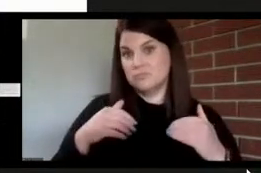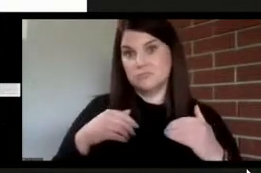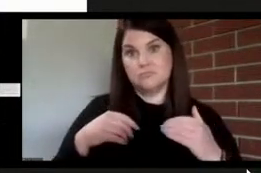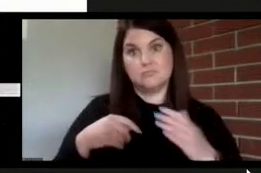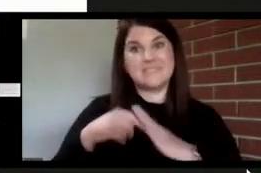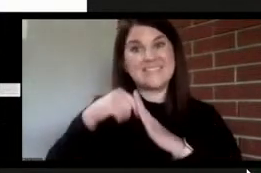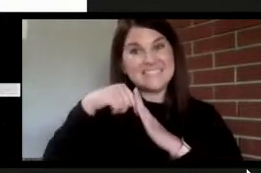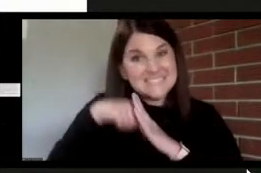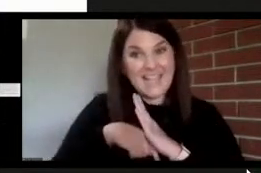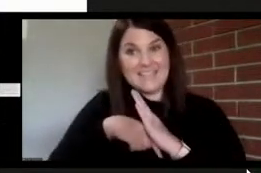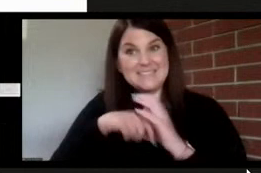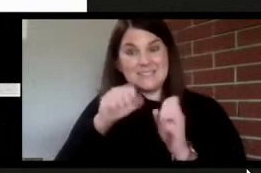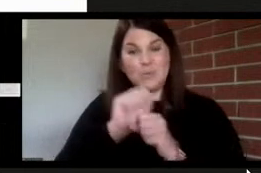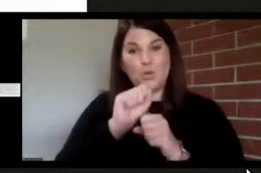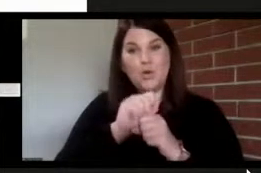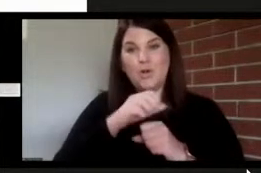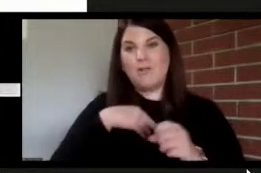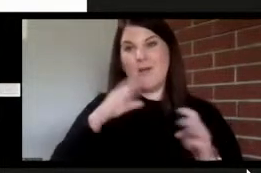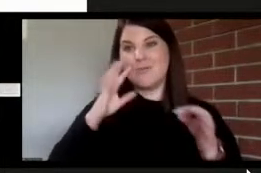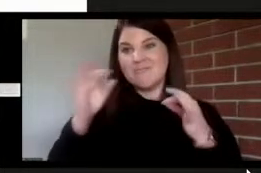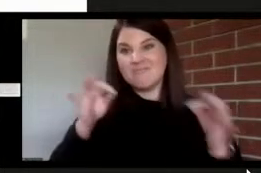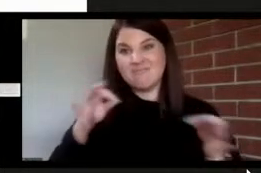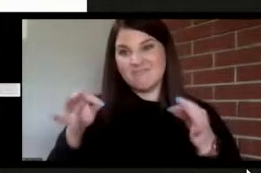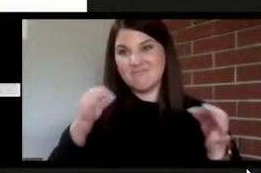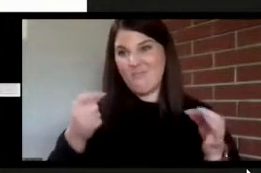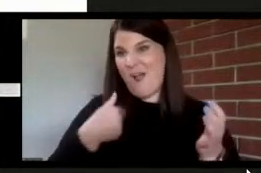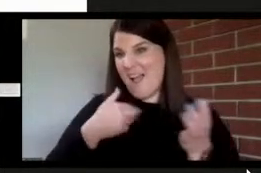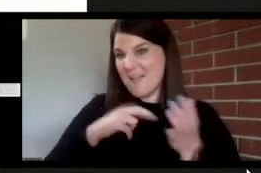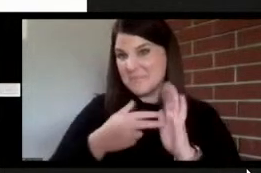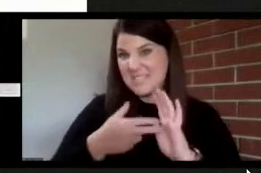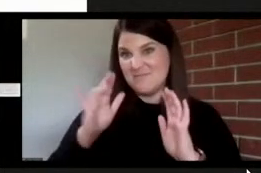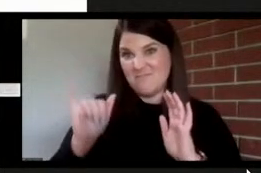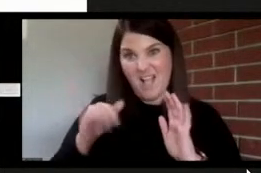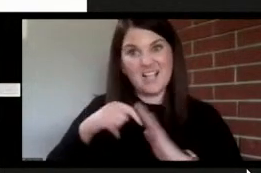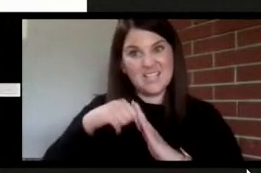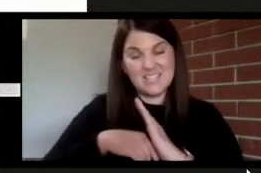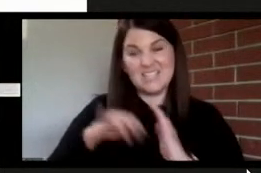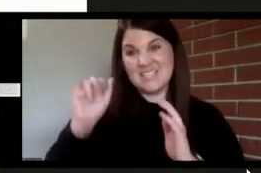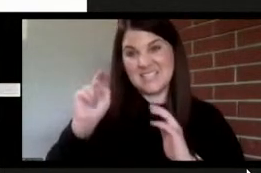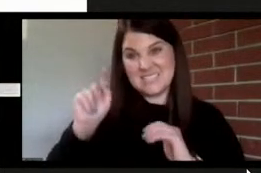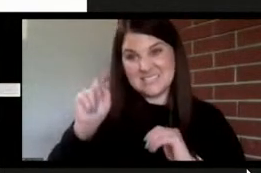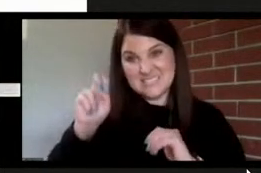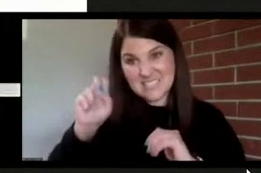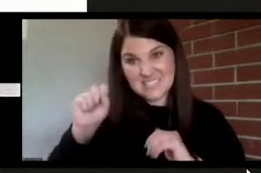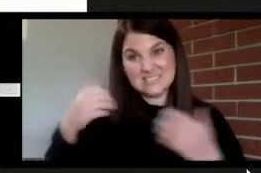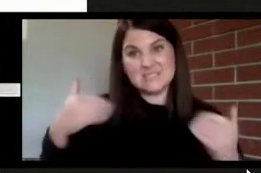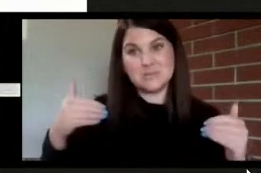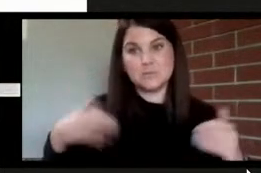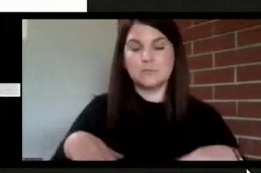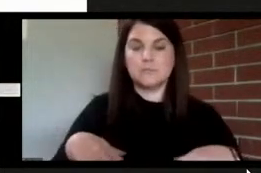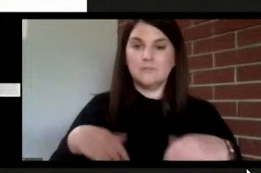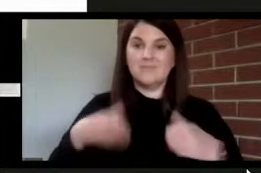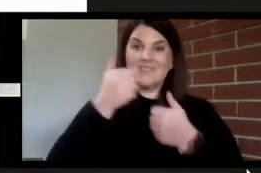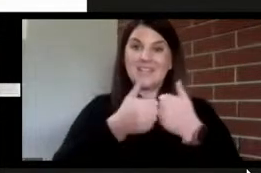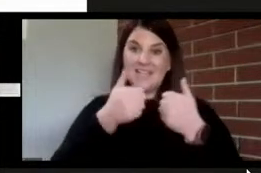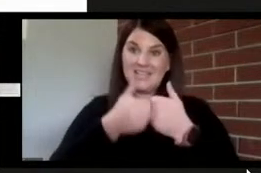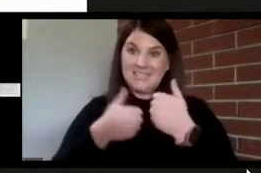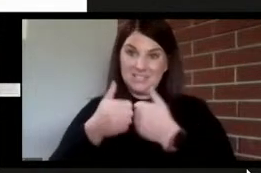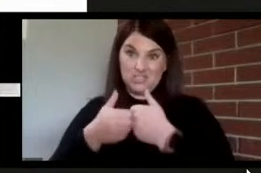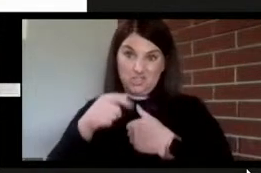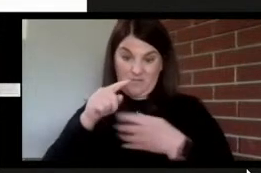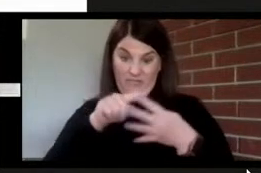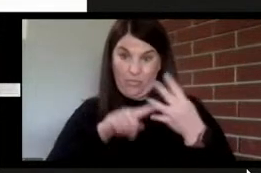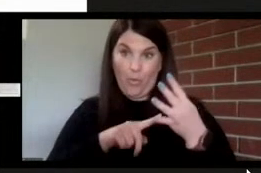little breakdown of what we meant by intensely. So each of them actually meet